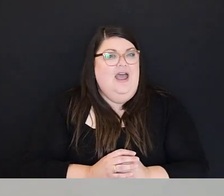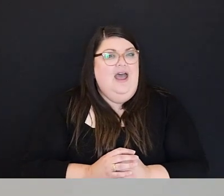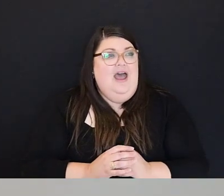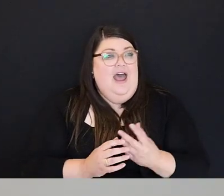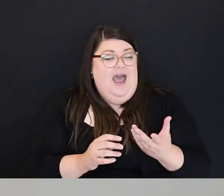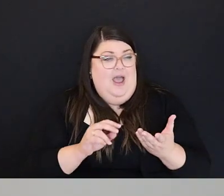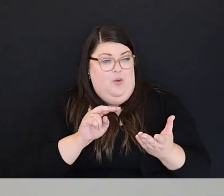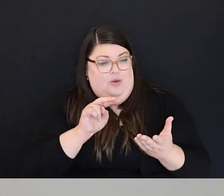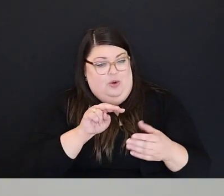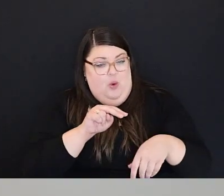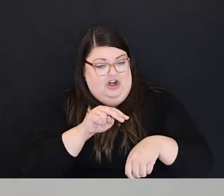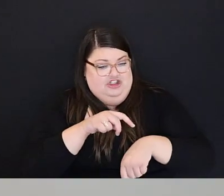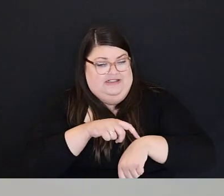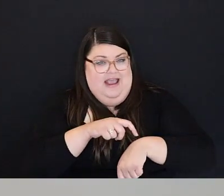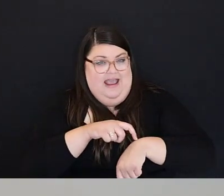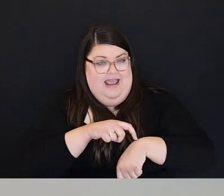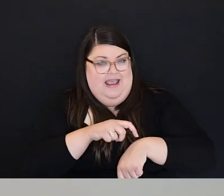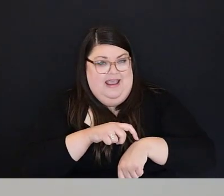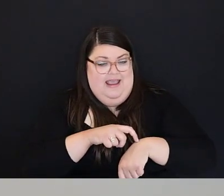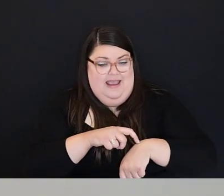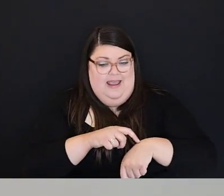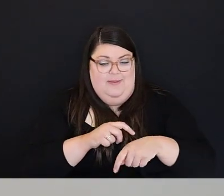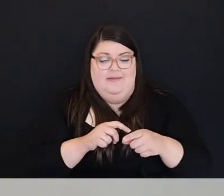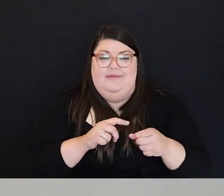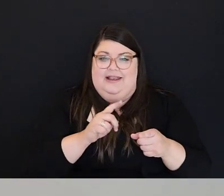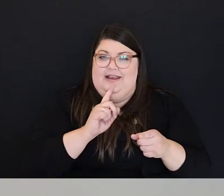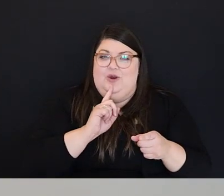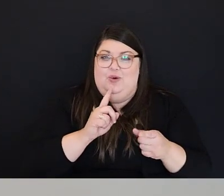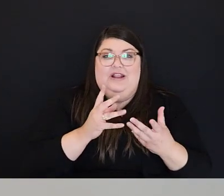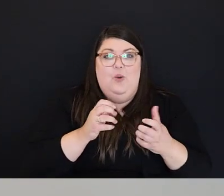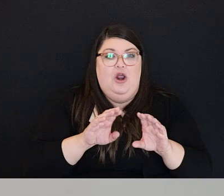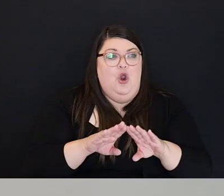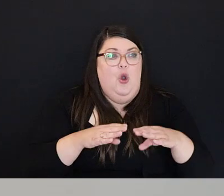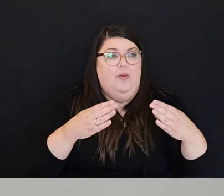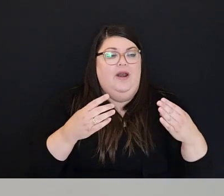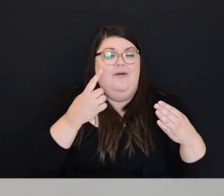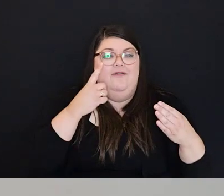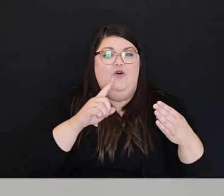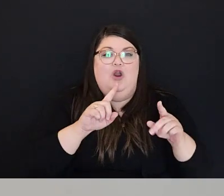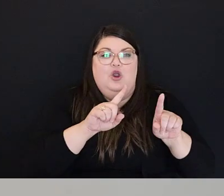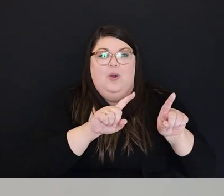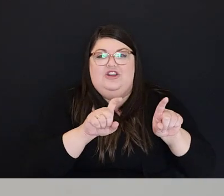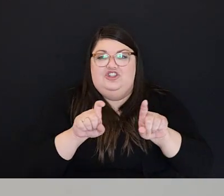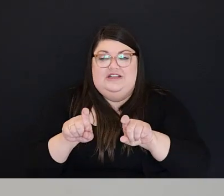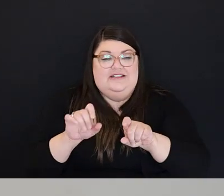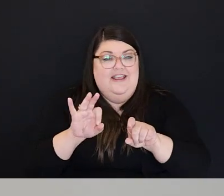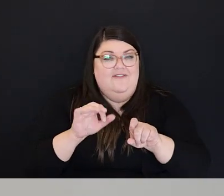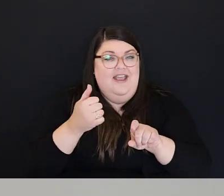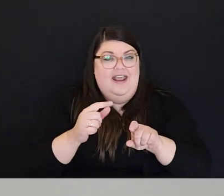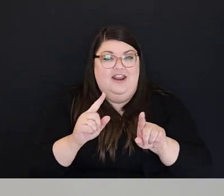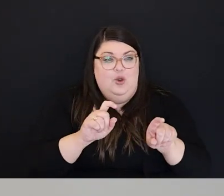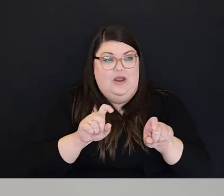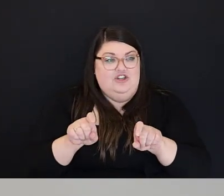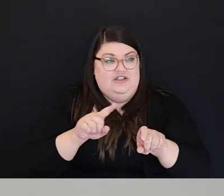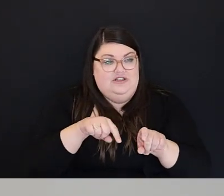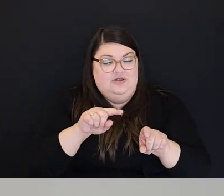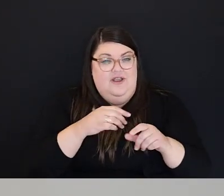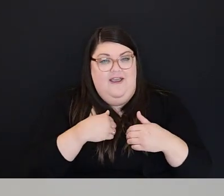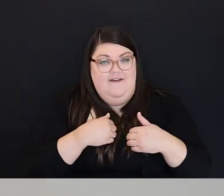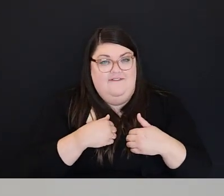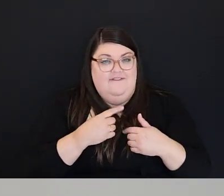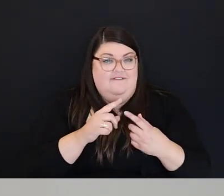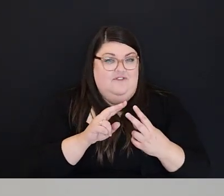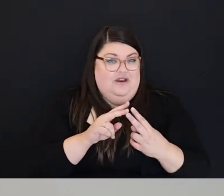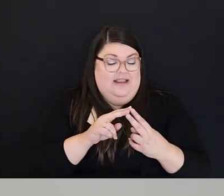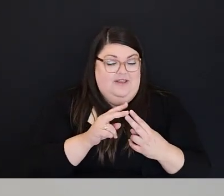feel like this is, we do really want to open it up for questions, if there are any questions for